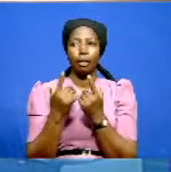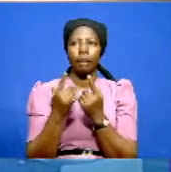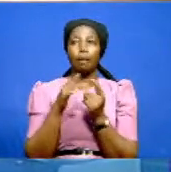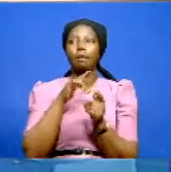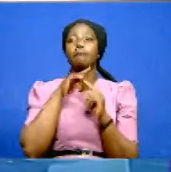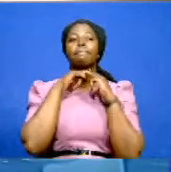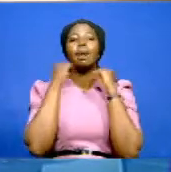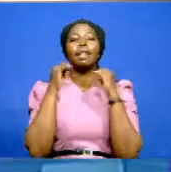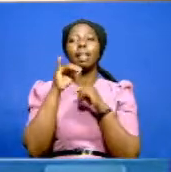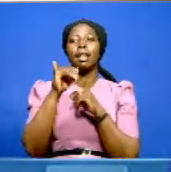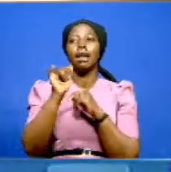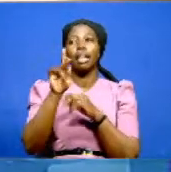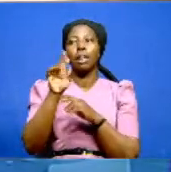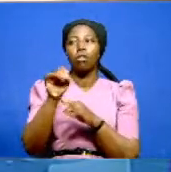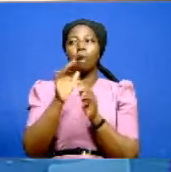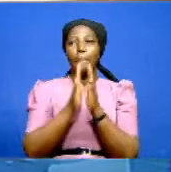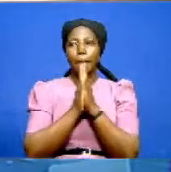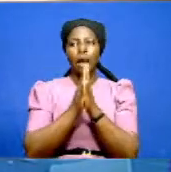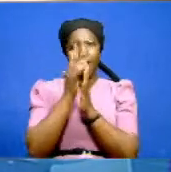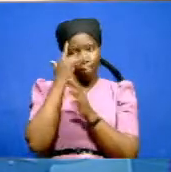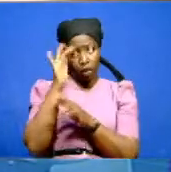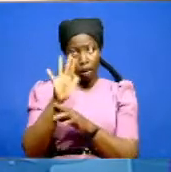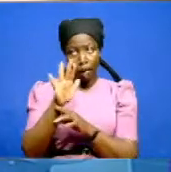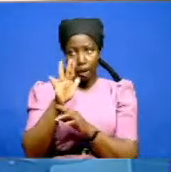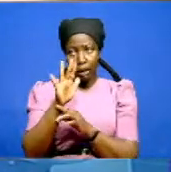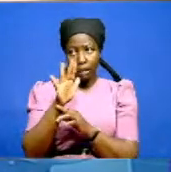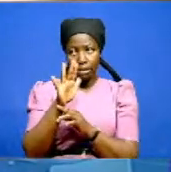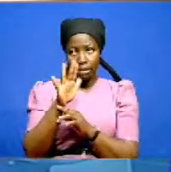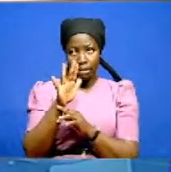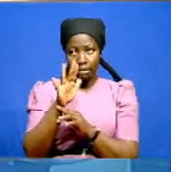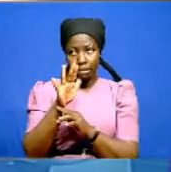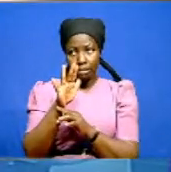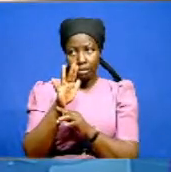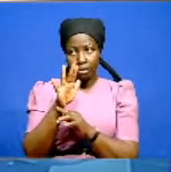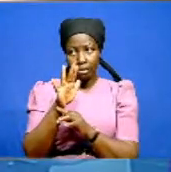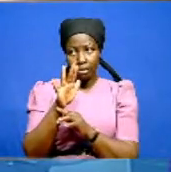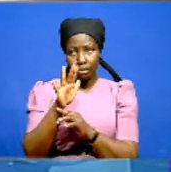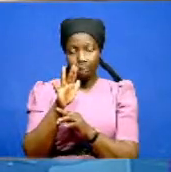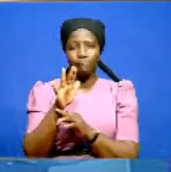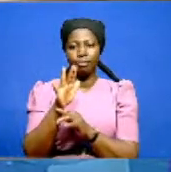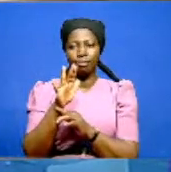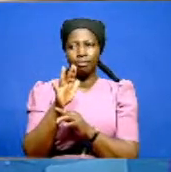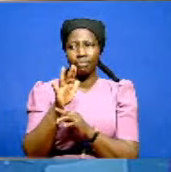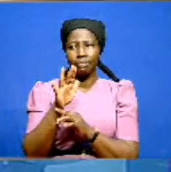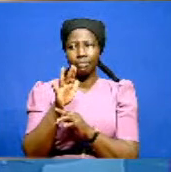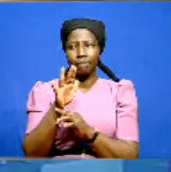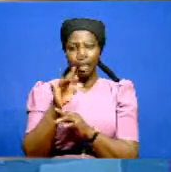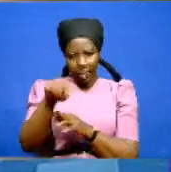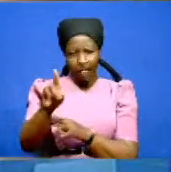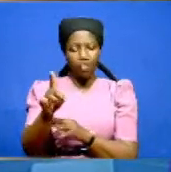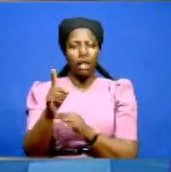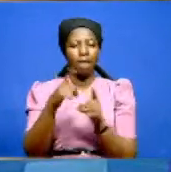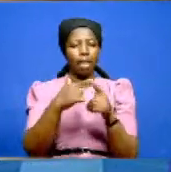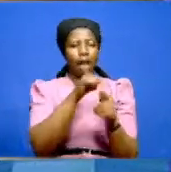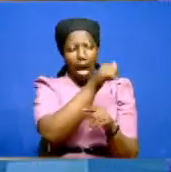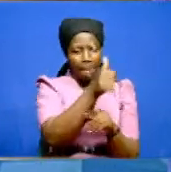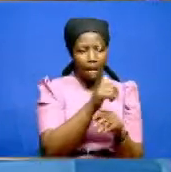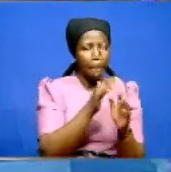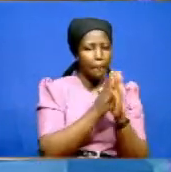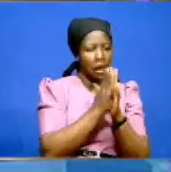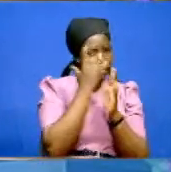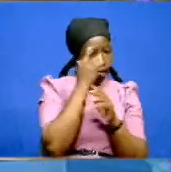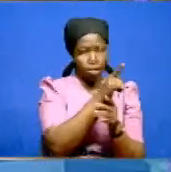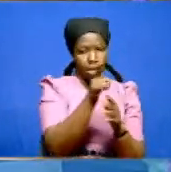yourself. Pastor Mangi, pray for these people. When I say pray for yourself, because your